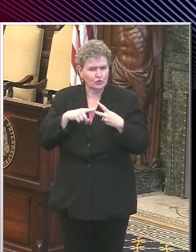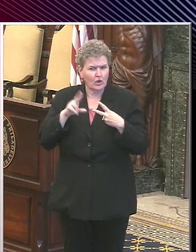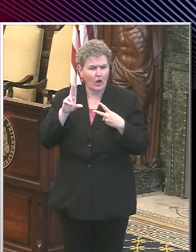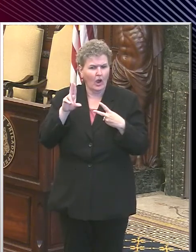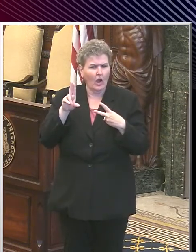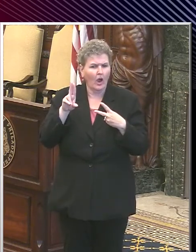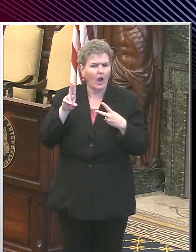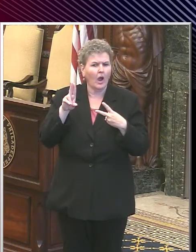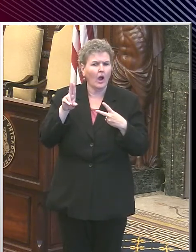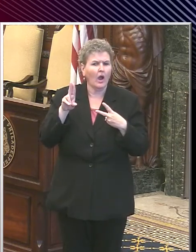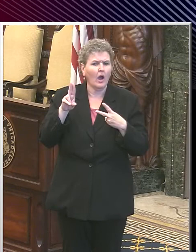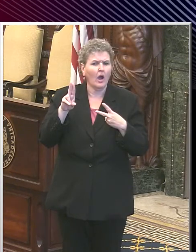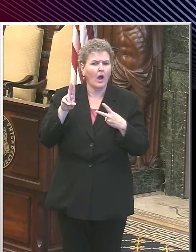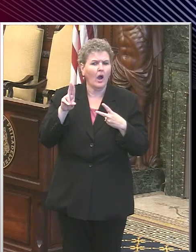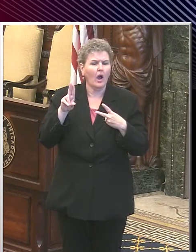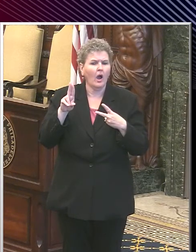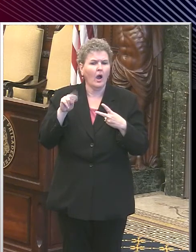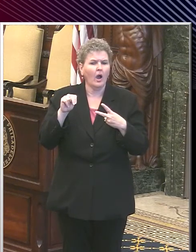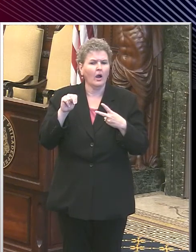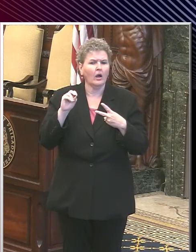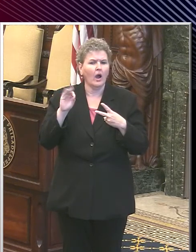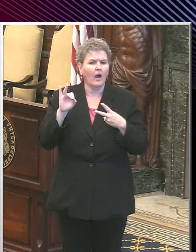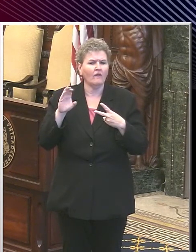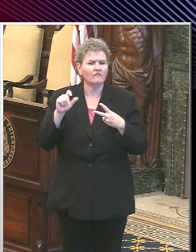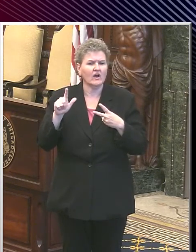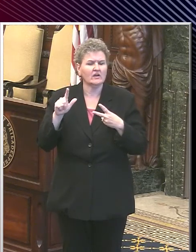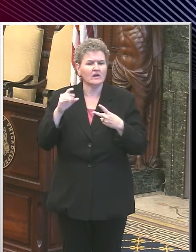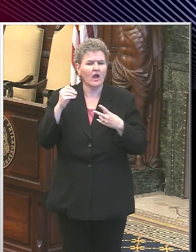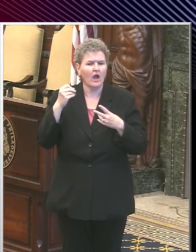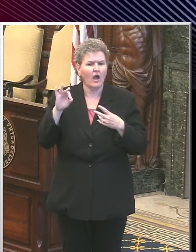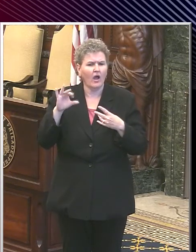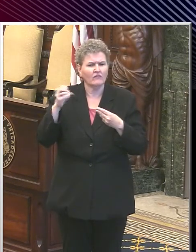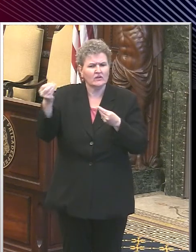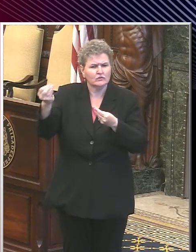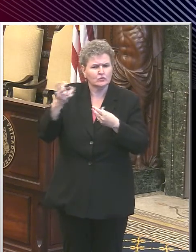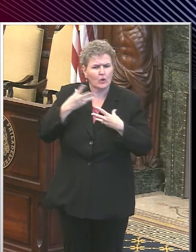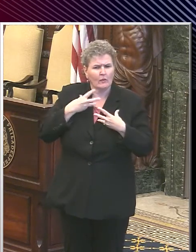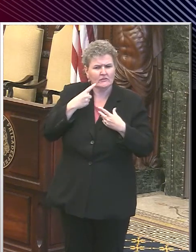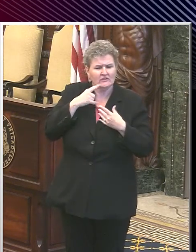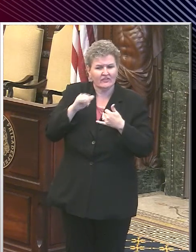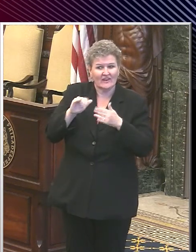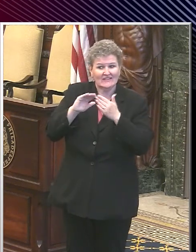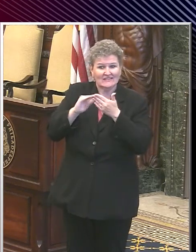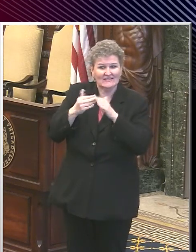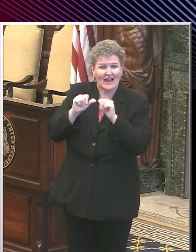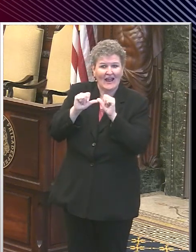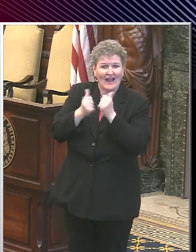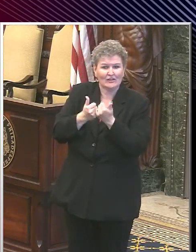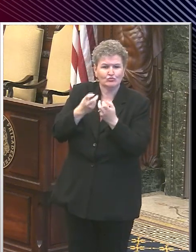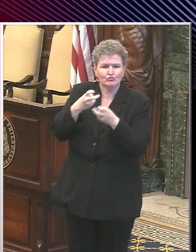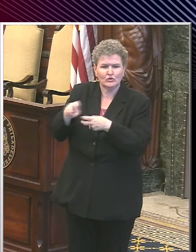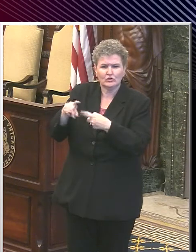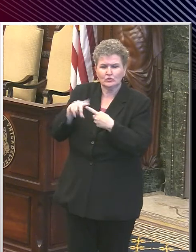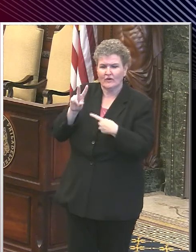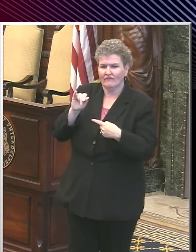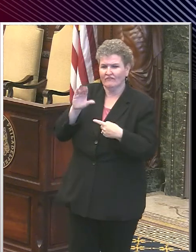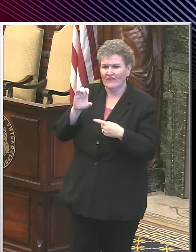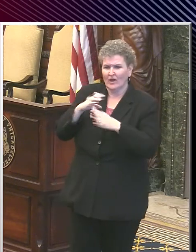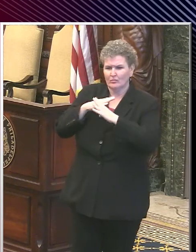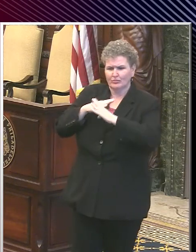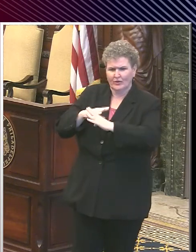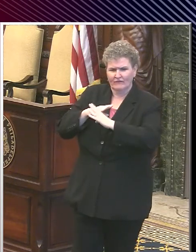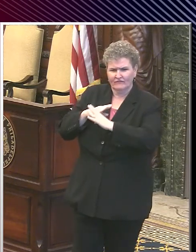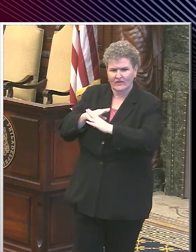it did not do a background check on him because he was moving from one city agency to the Office of Violence Prevention. Is that a problem in your